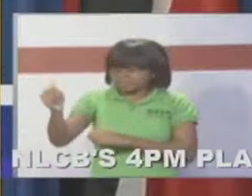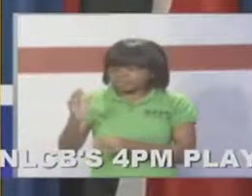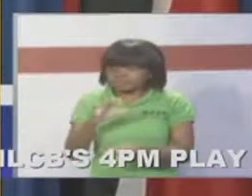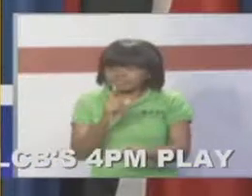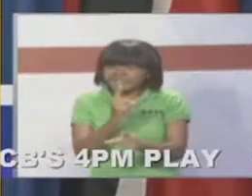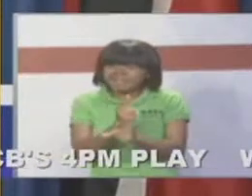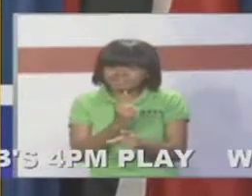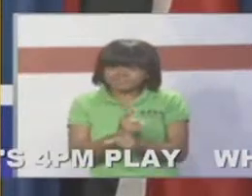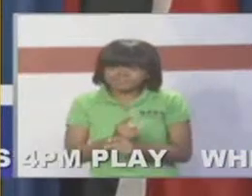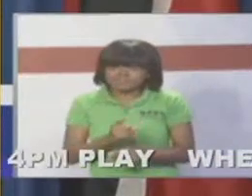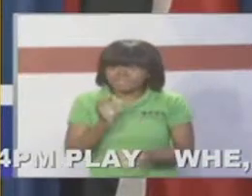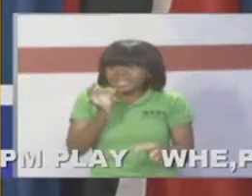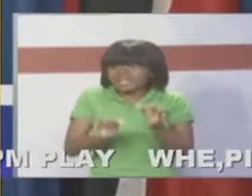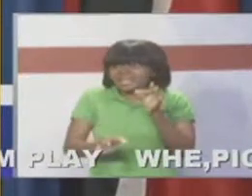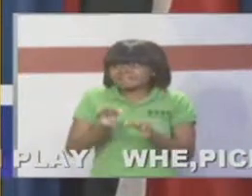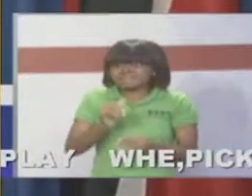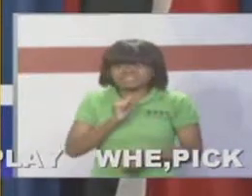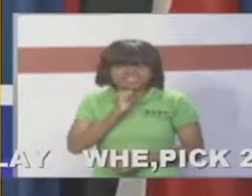the